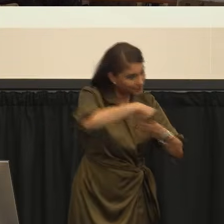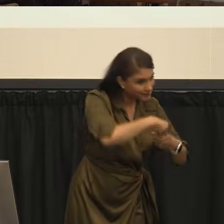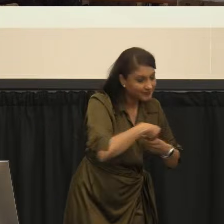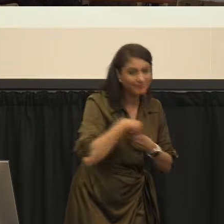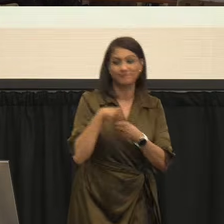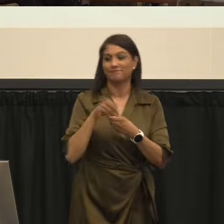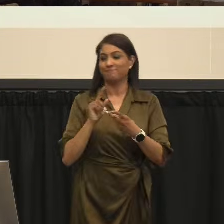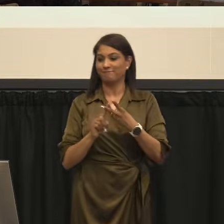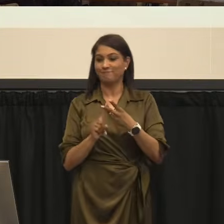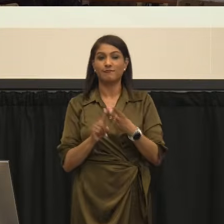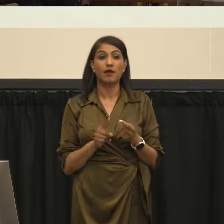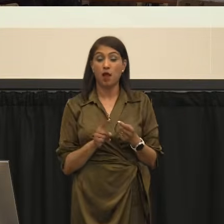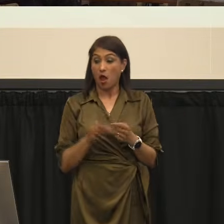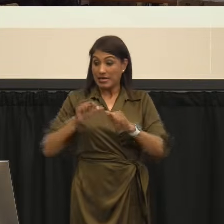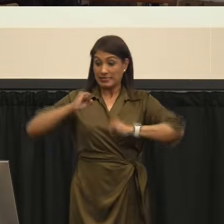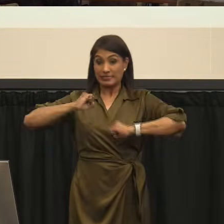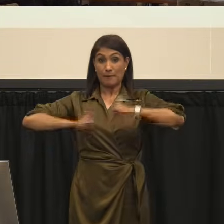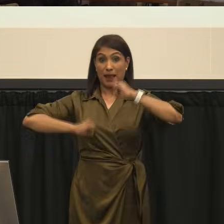well.